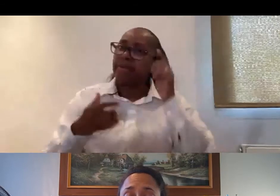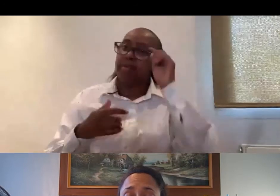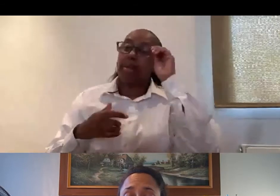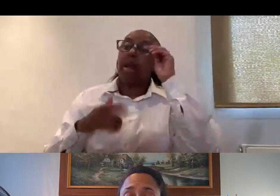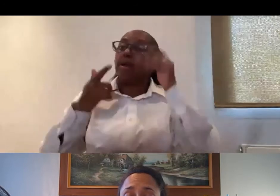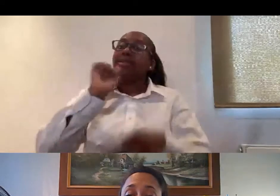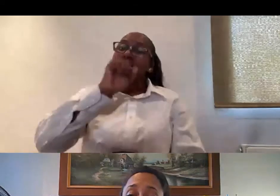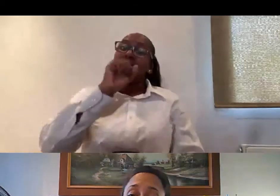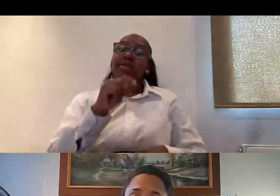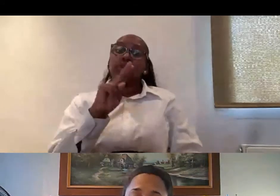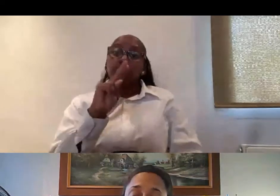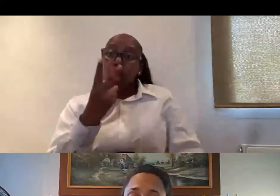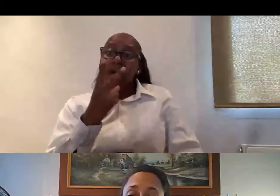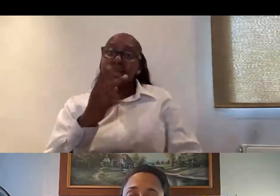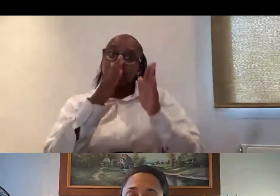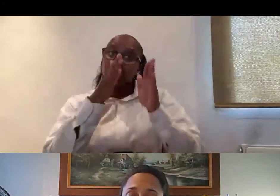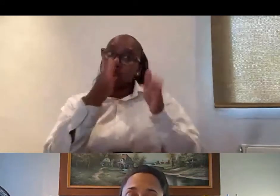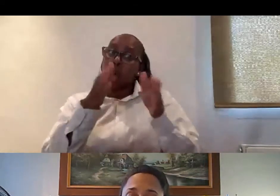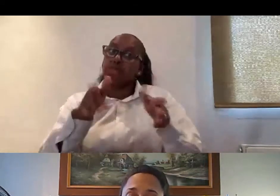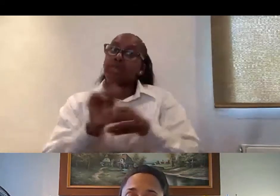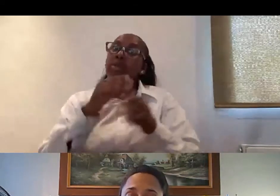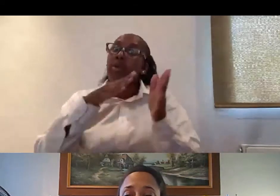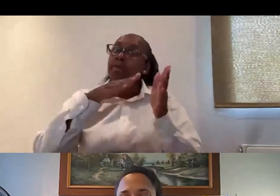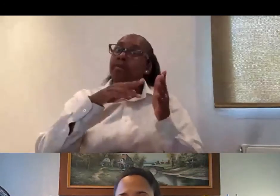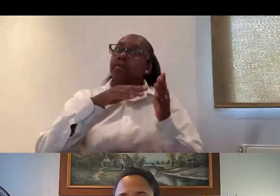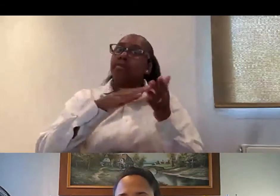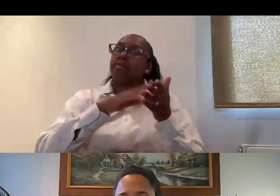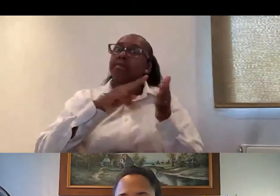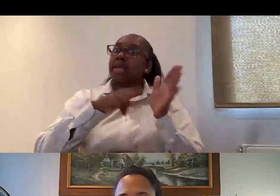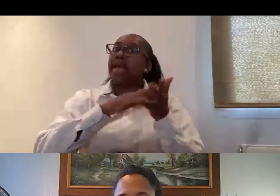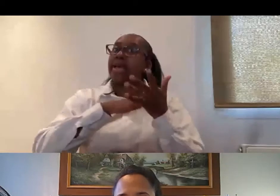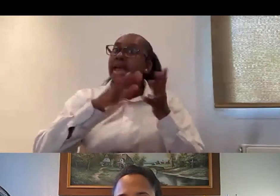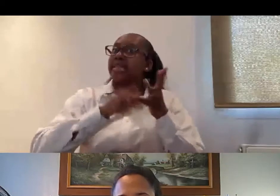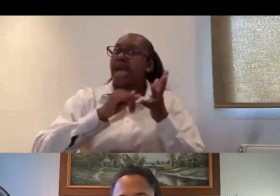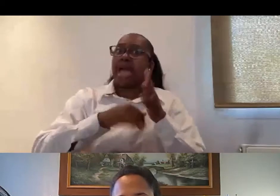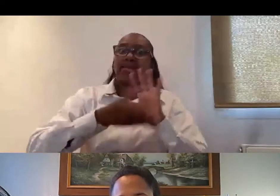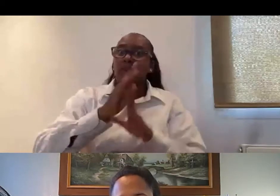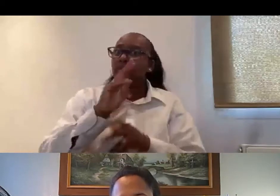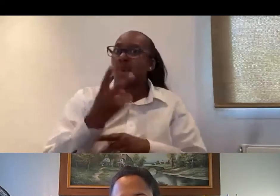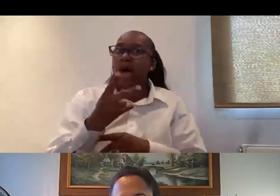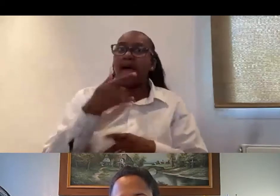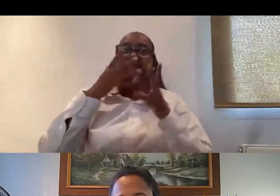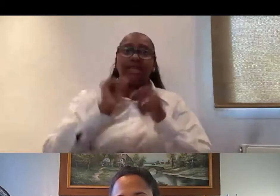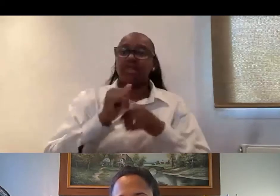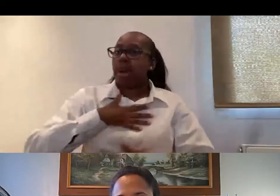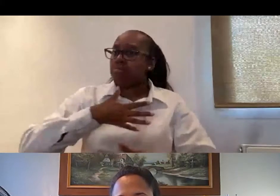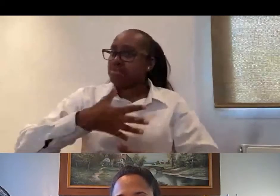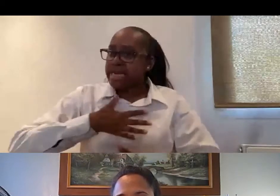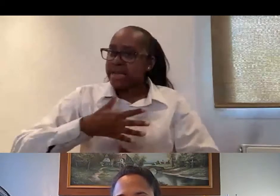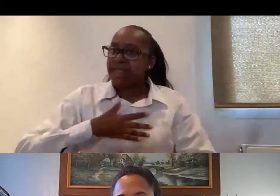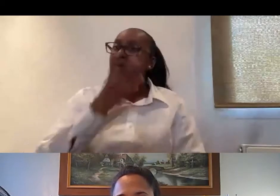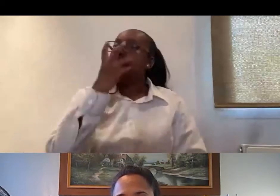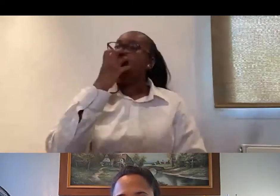twice to hospital. I did go twice. The NHS were brilliant. They checked me over. They checked my respiratory. They did all